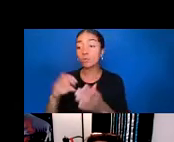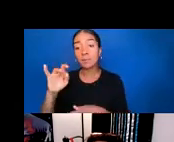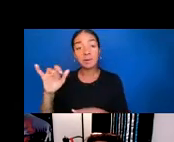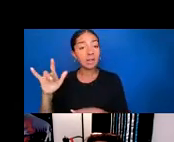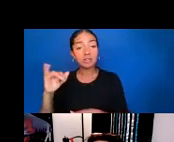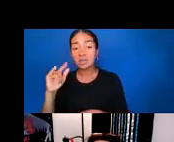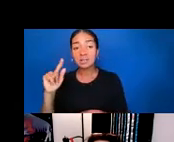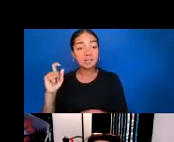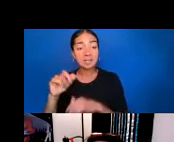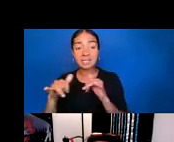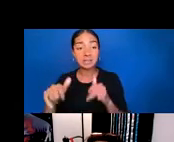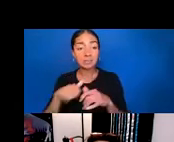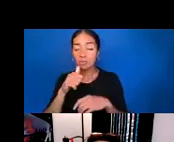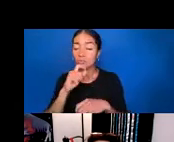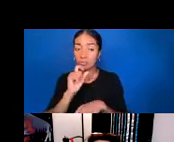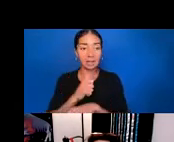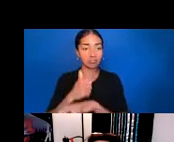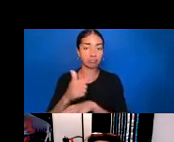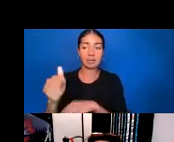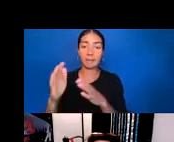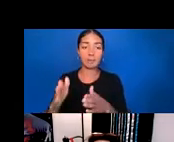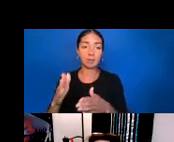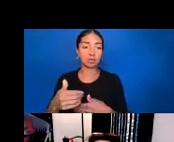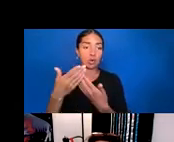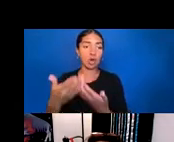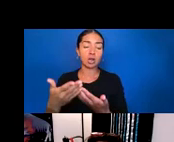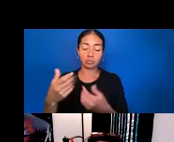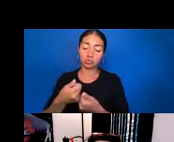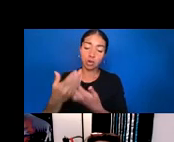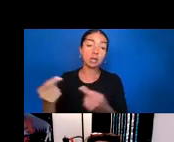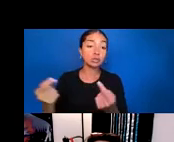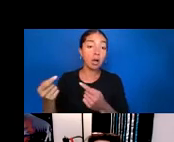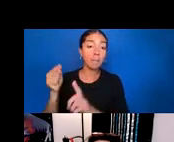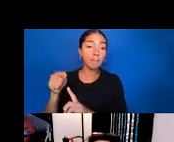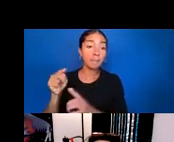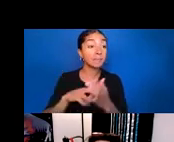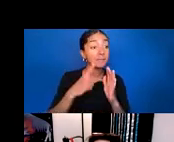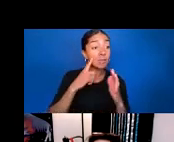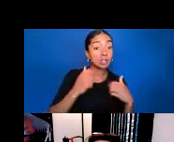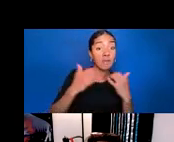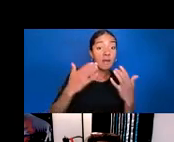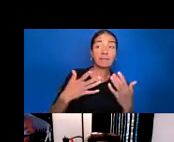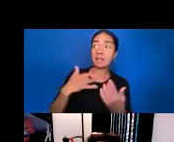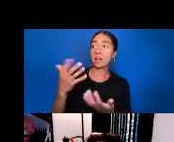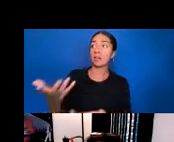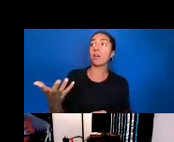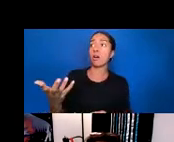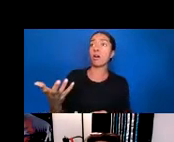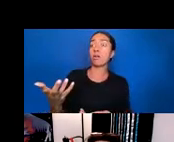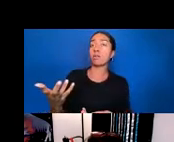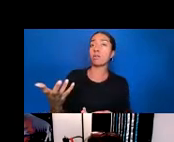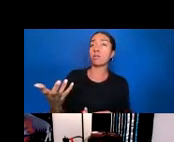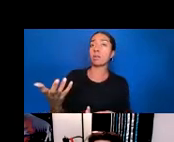for survivors, that can feel like nothing happened to them and everything